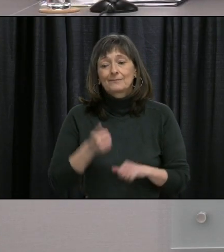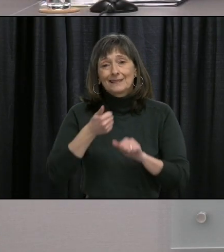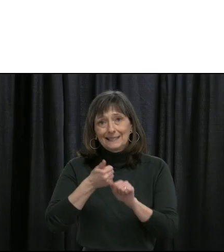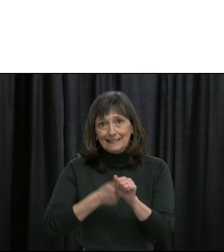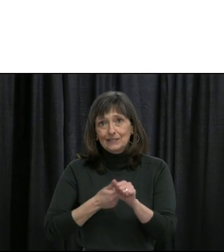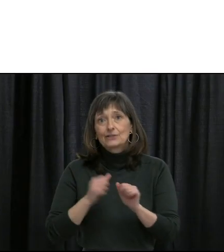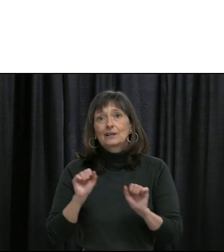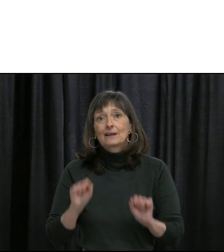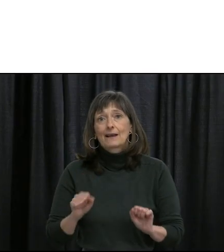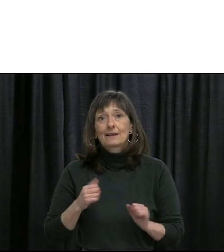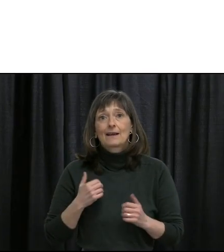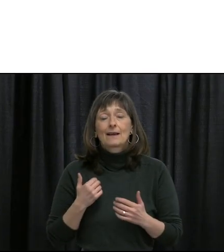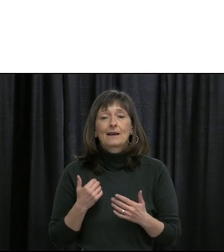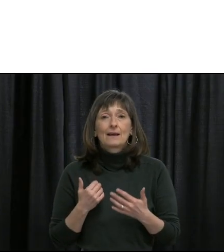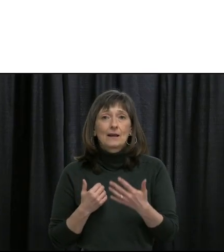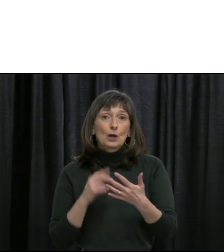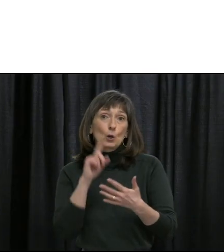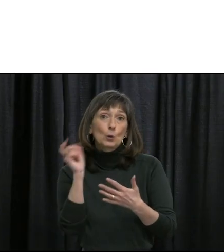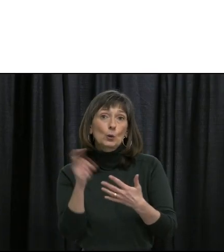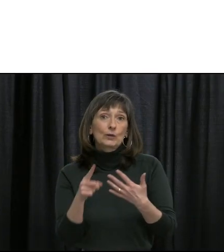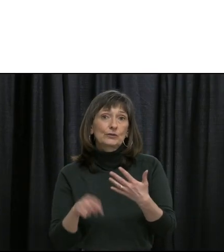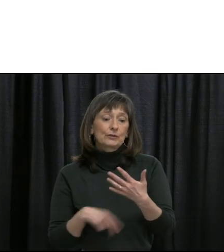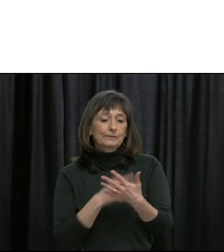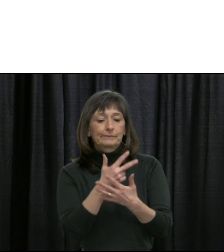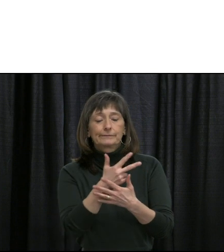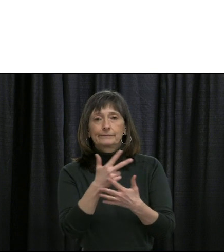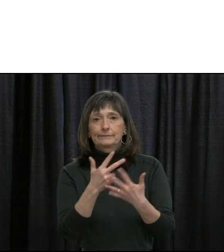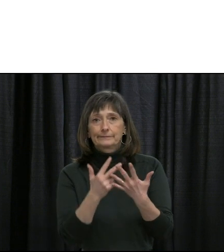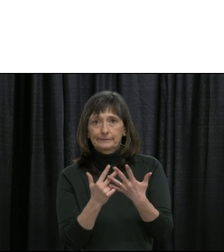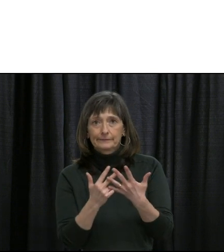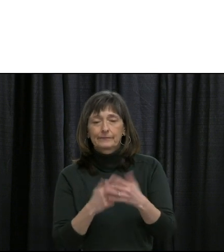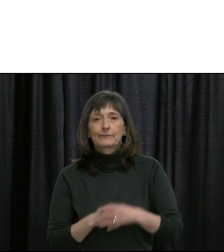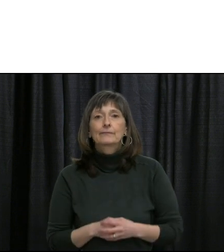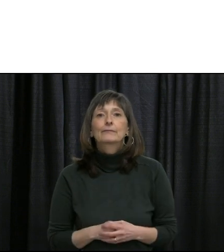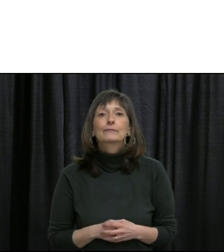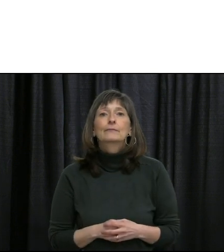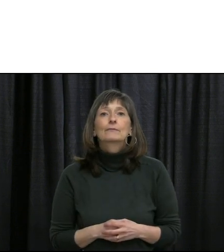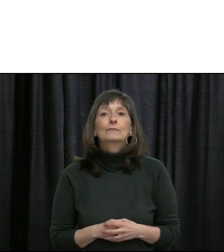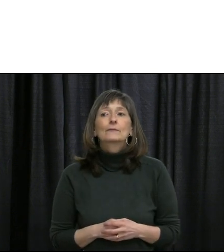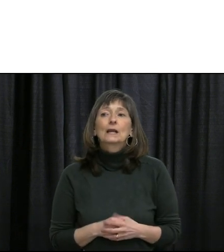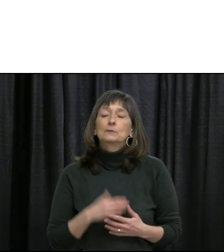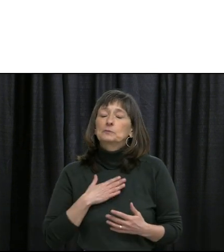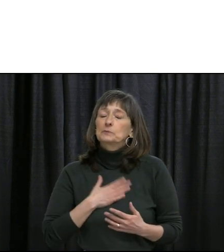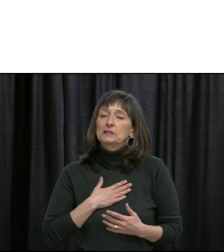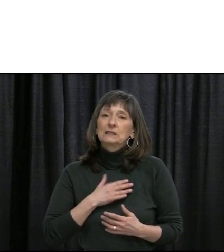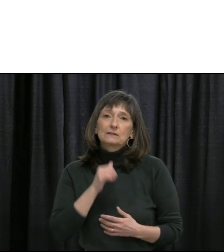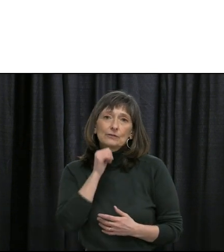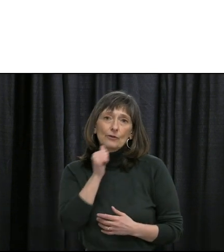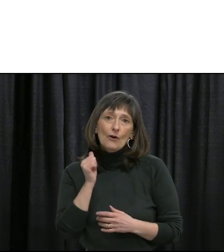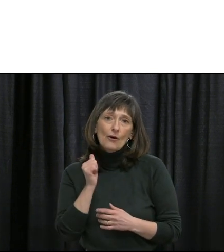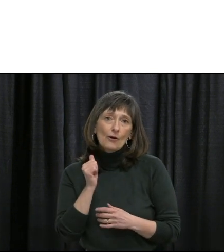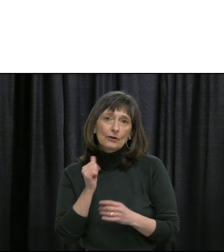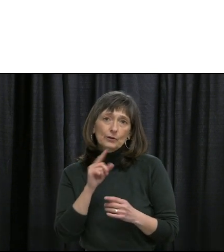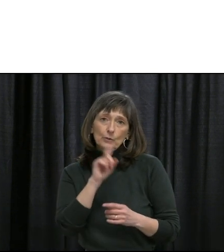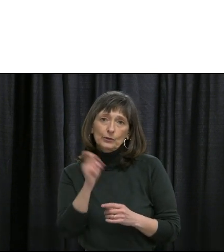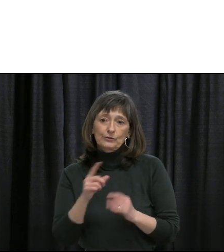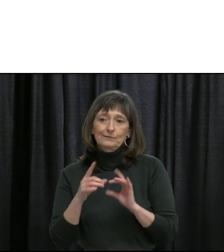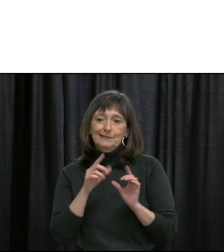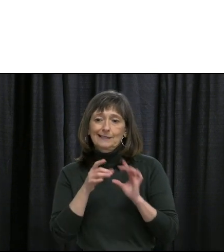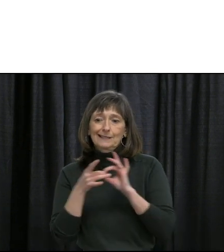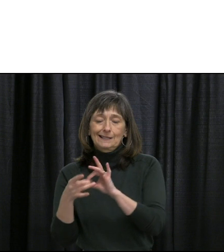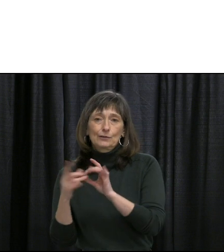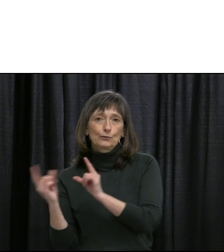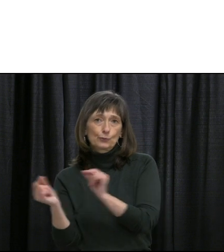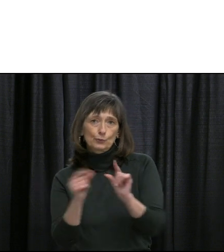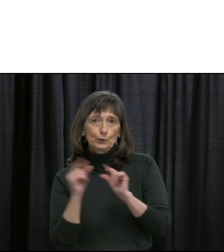reporter will have the opportunity to ask 2 questions and 1 follow-up. We suggest that you not ask rumor-based questions. The purpose of these